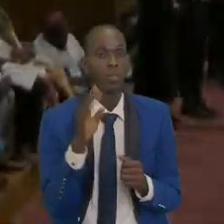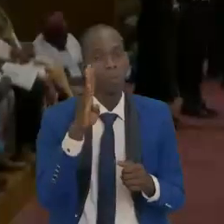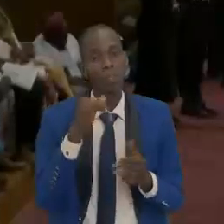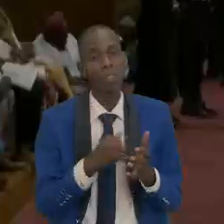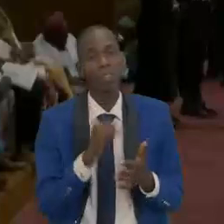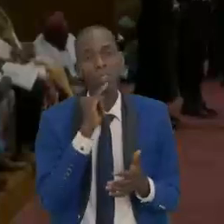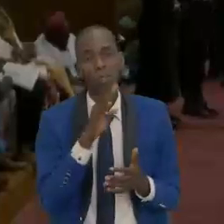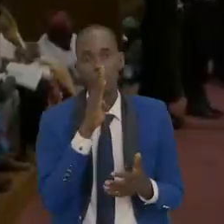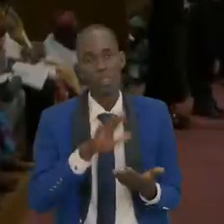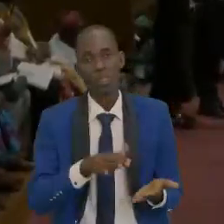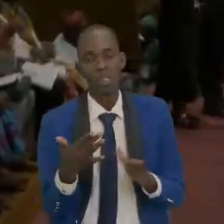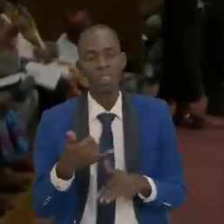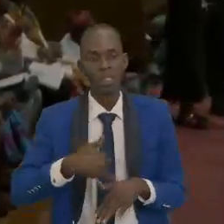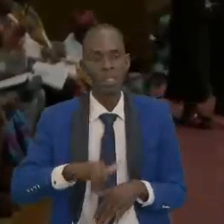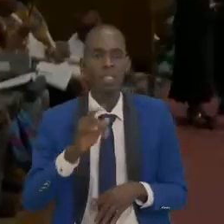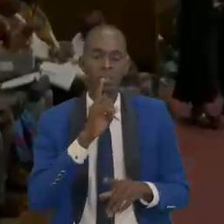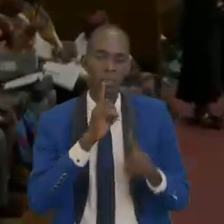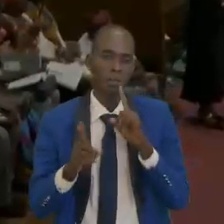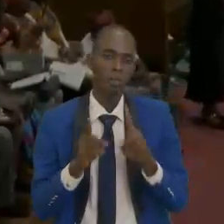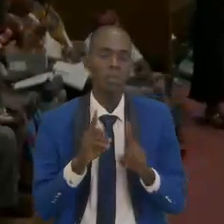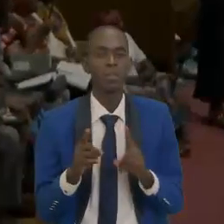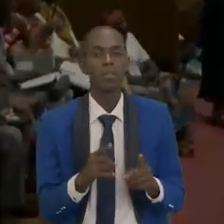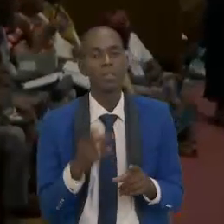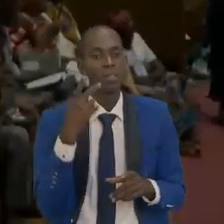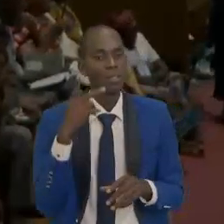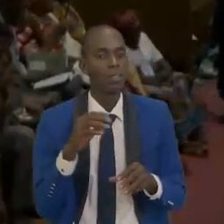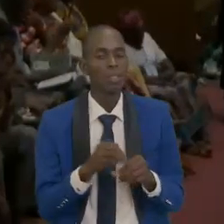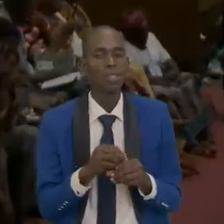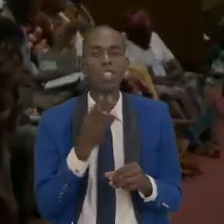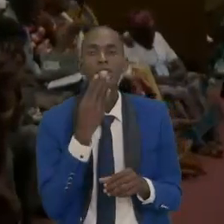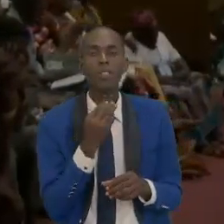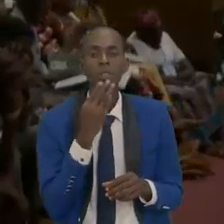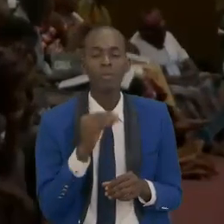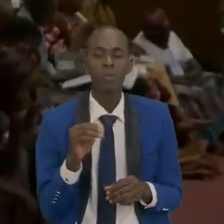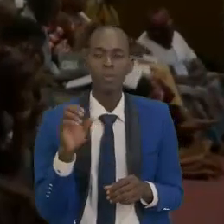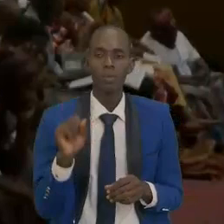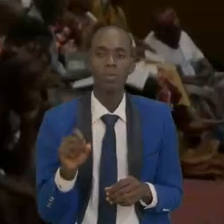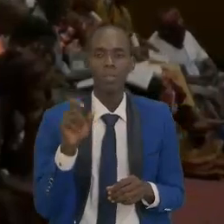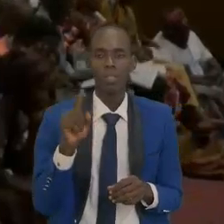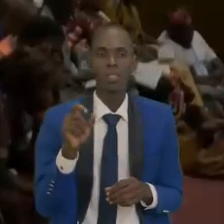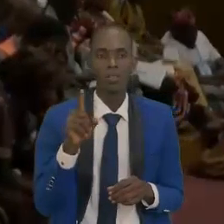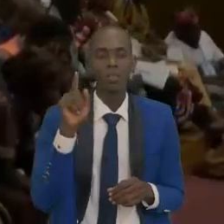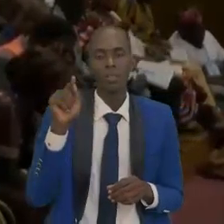look at that same chapter Hebrews chapter 11 verse 33